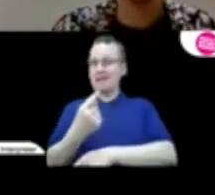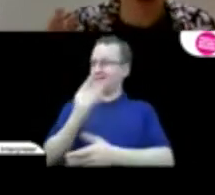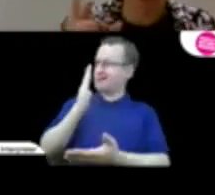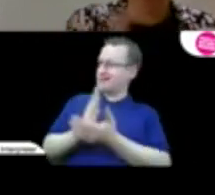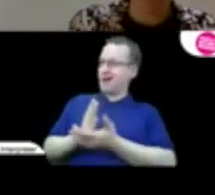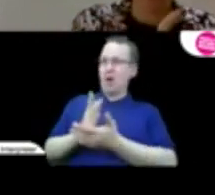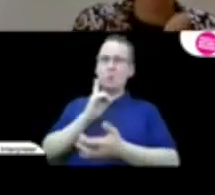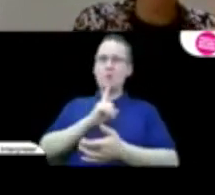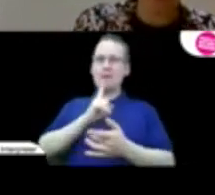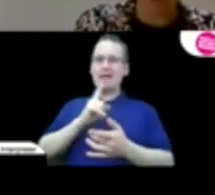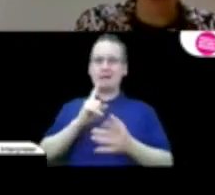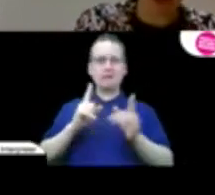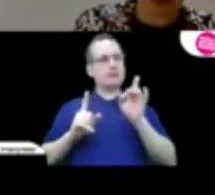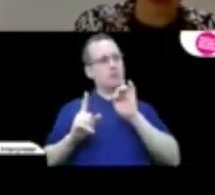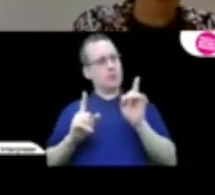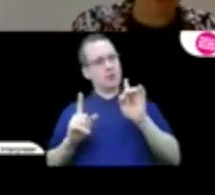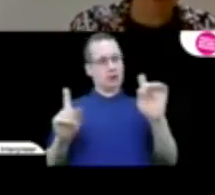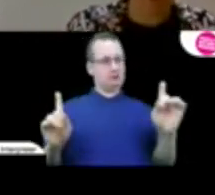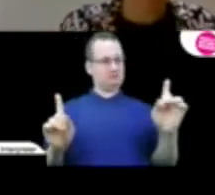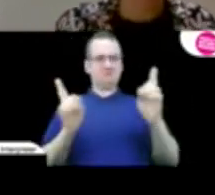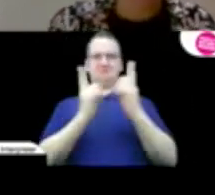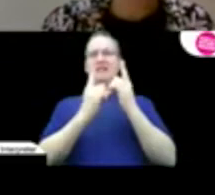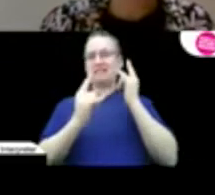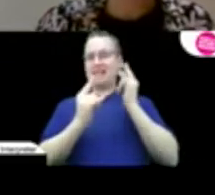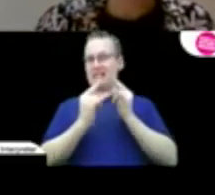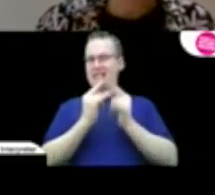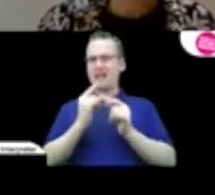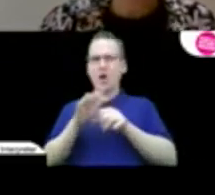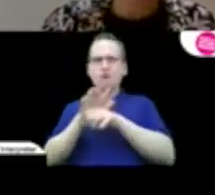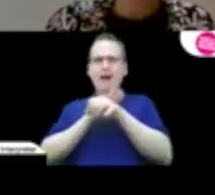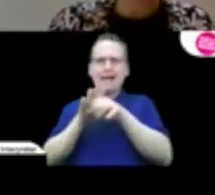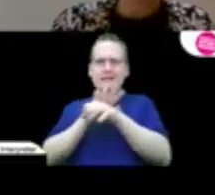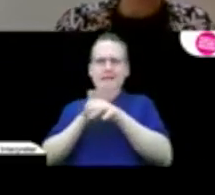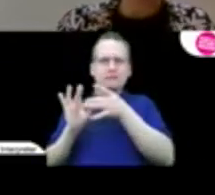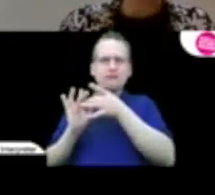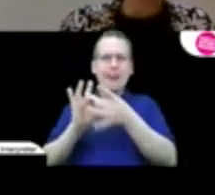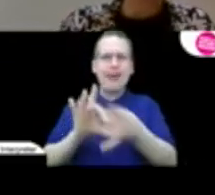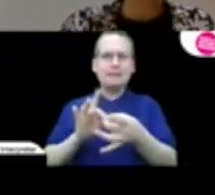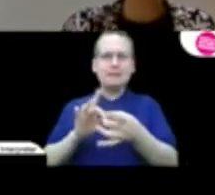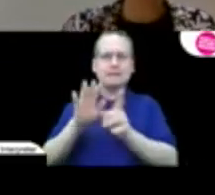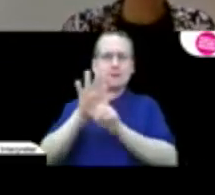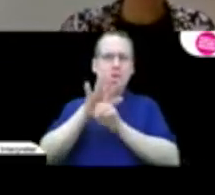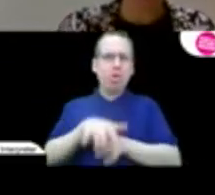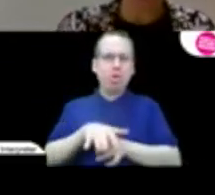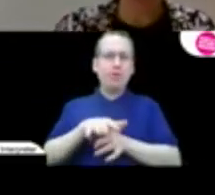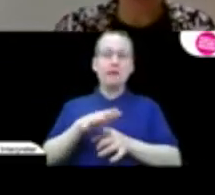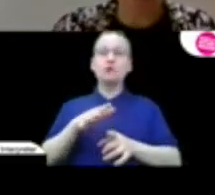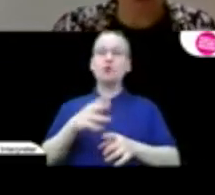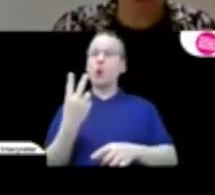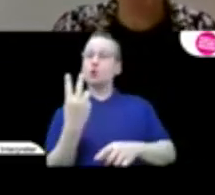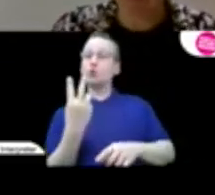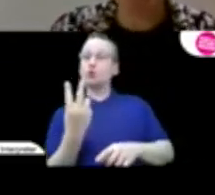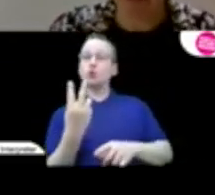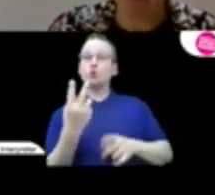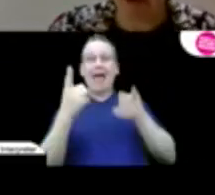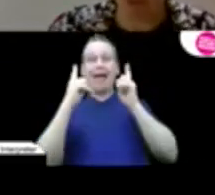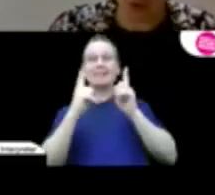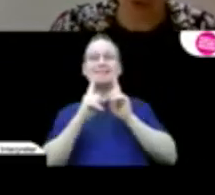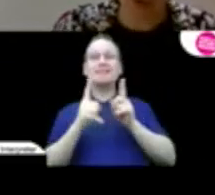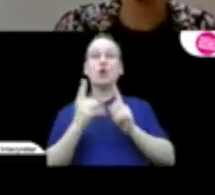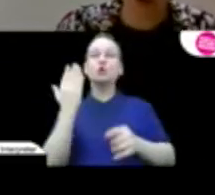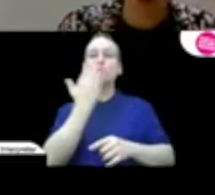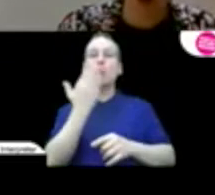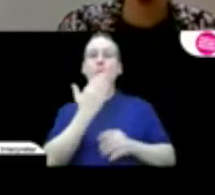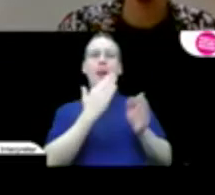Britain had a real racial element. So two schoolmistresses, Jane Pirrie and